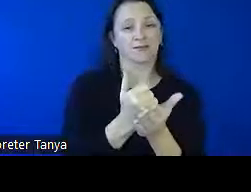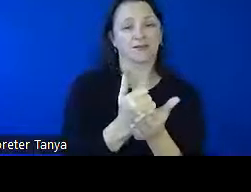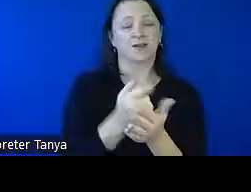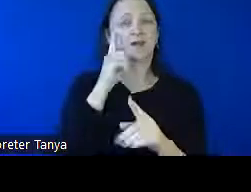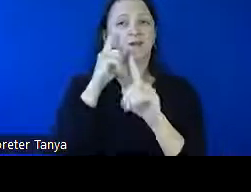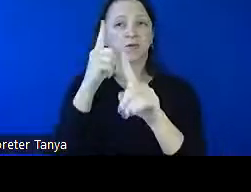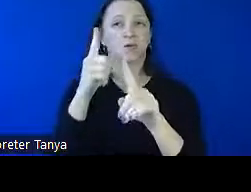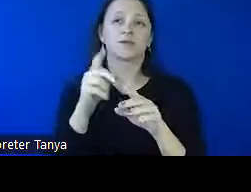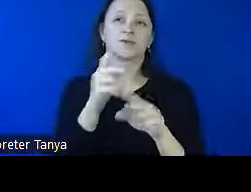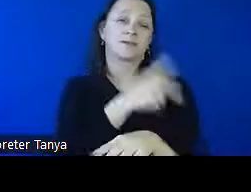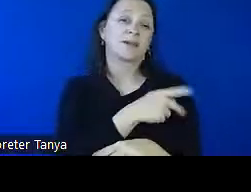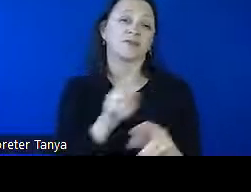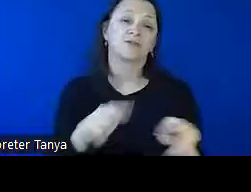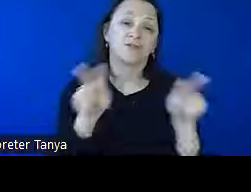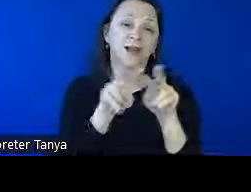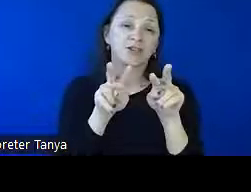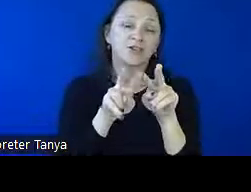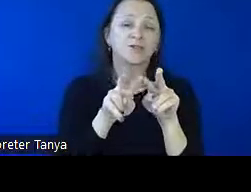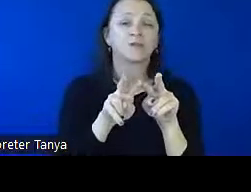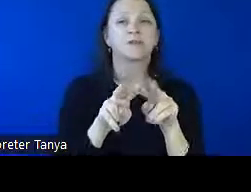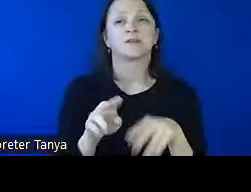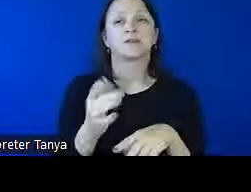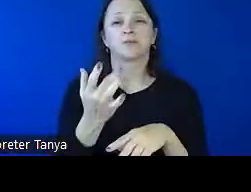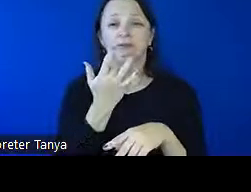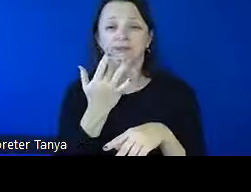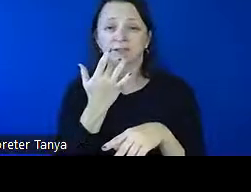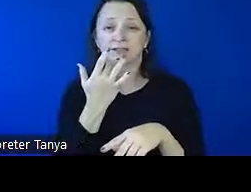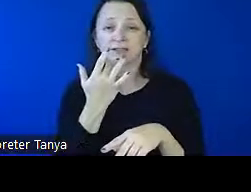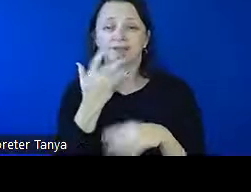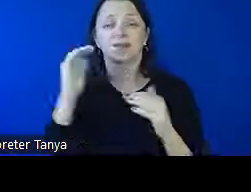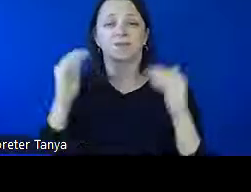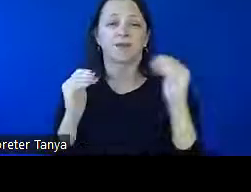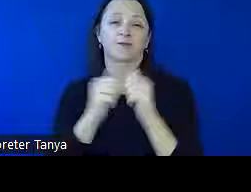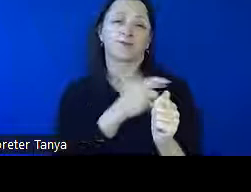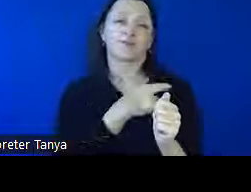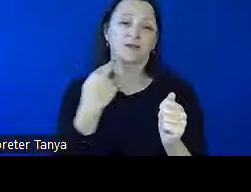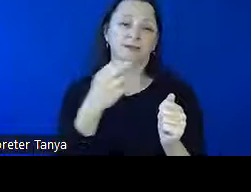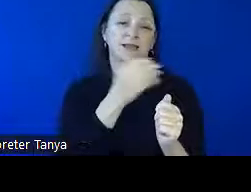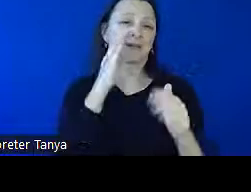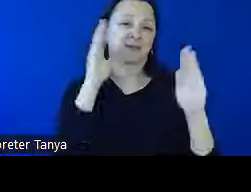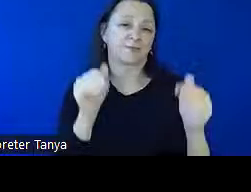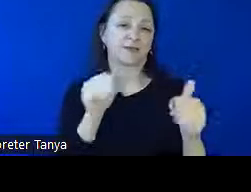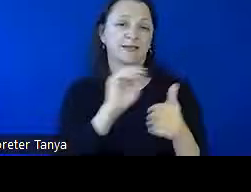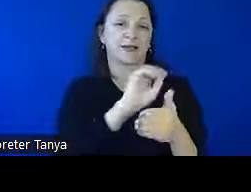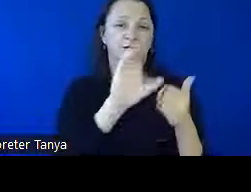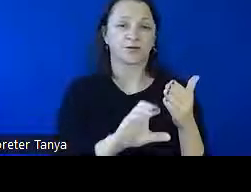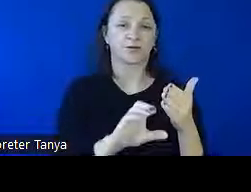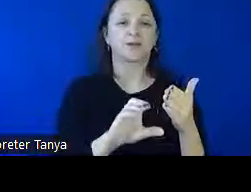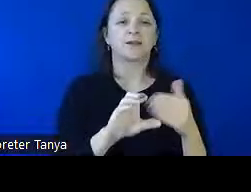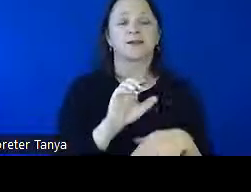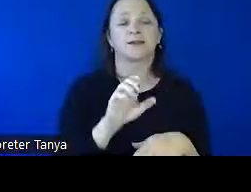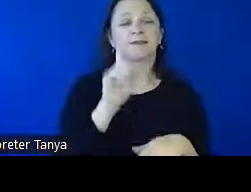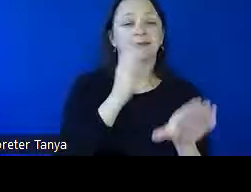values, family values, and preferences with risks and expected outcomes. And psychotropic medication is